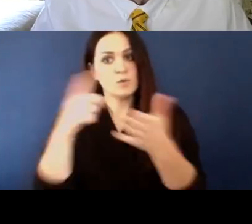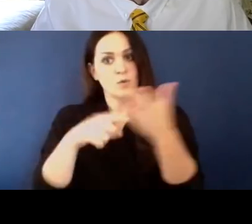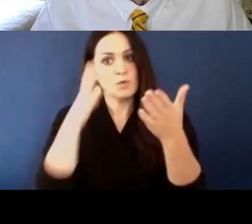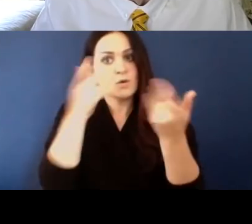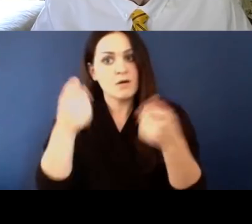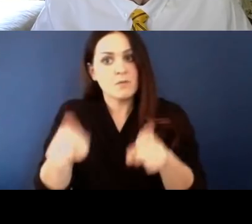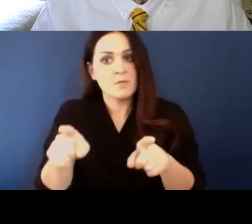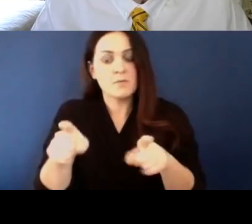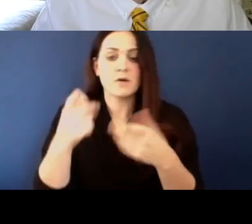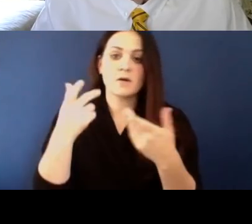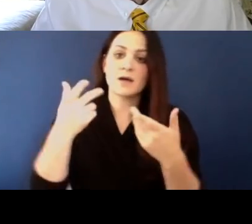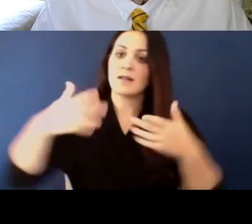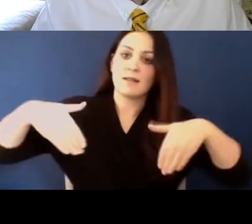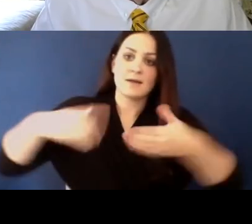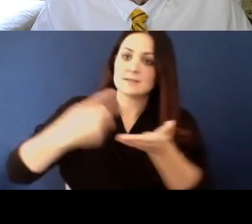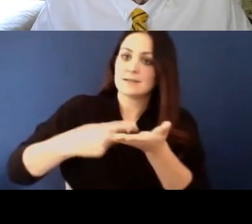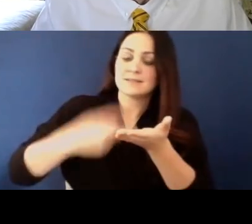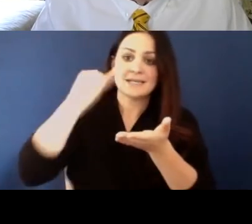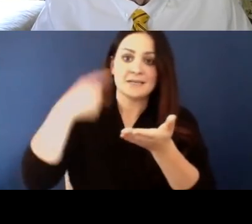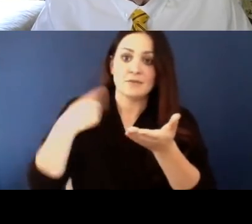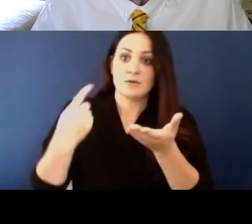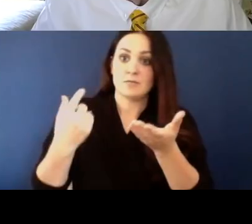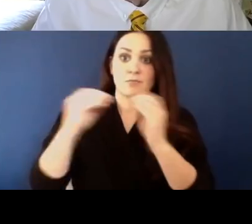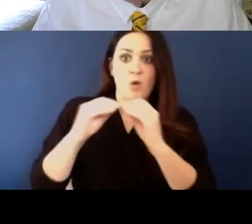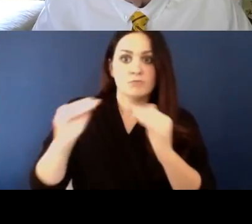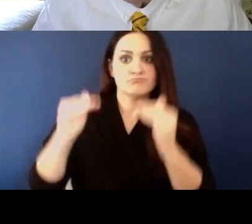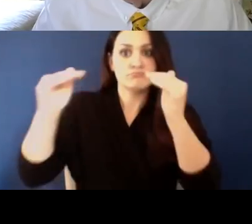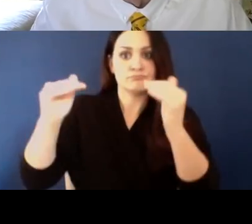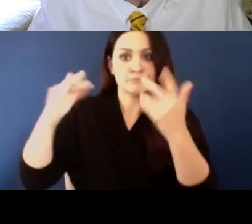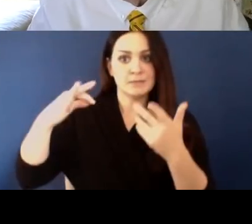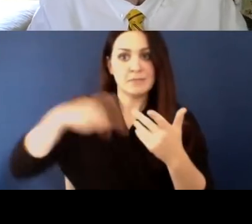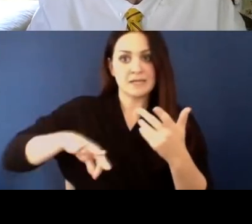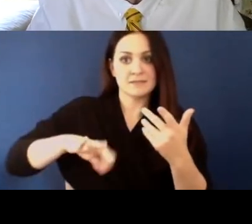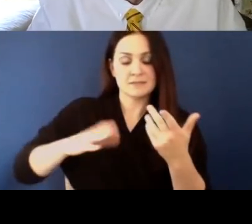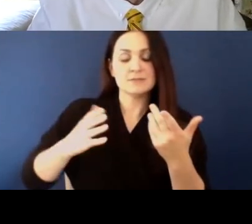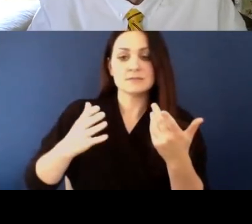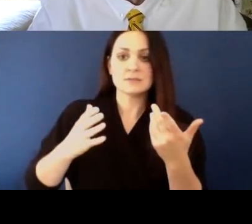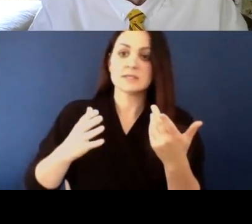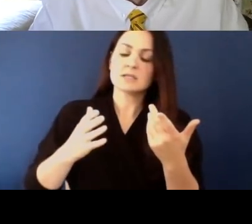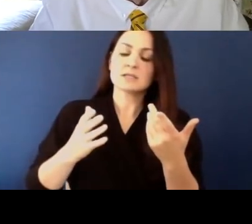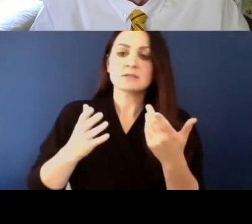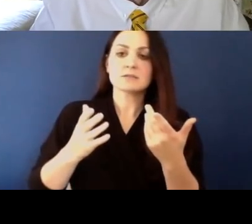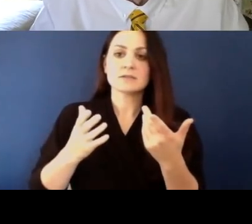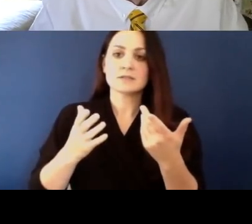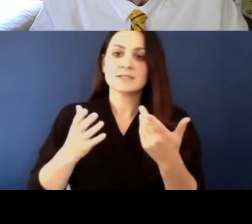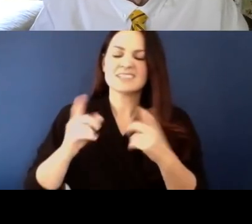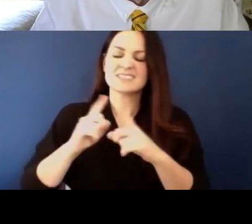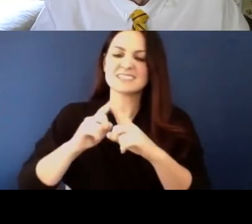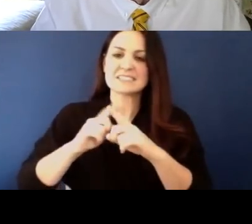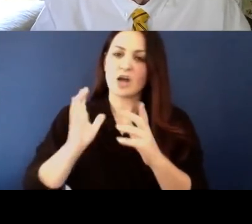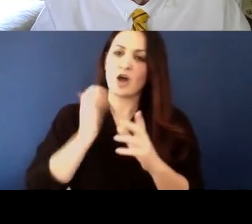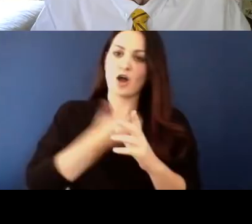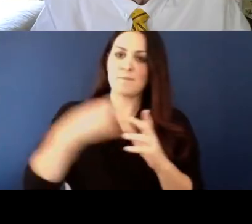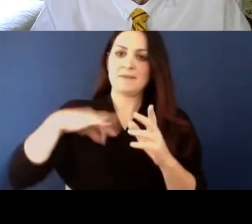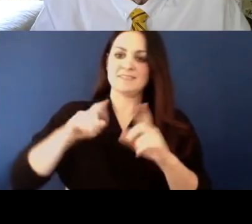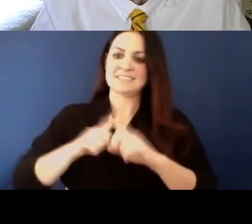whether we could have enhanced benefits. We do have enhanced benefits in some ways, but it's quite different than the campus. And so I will